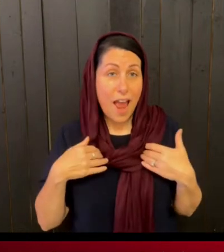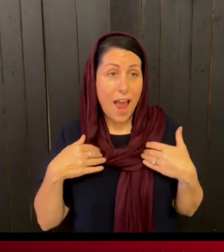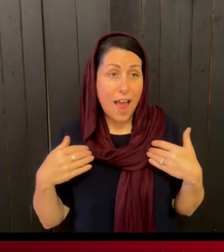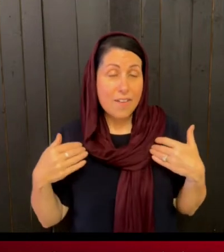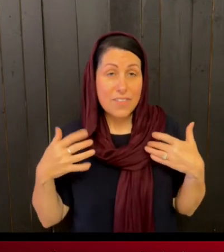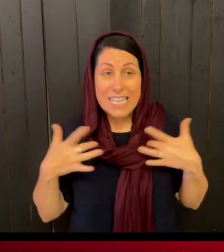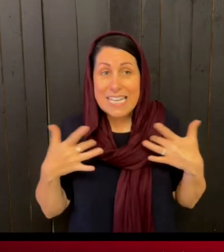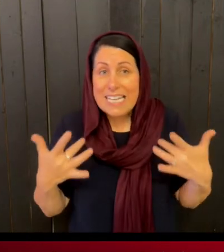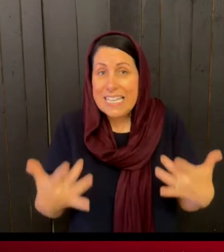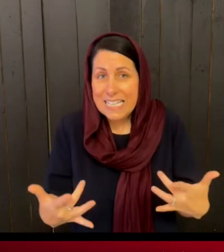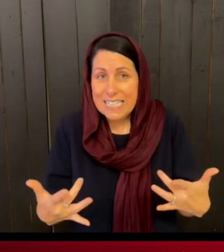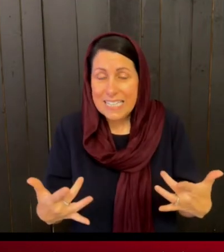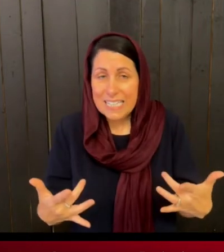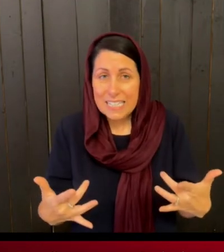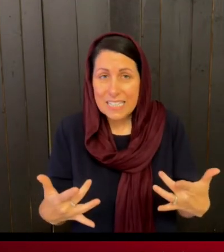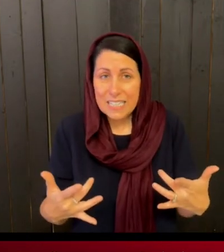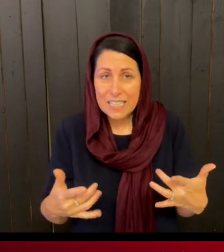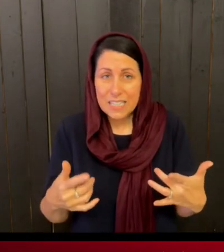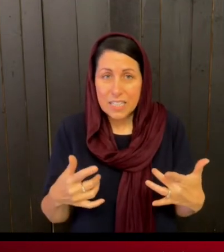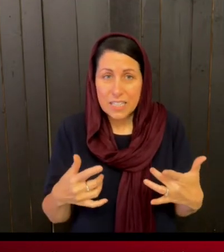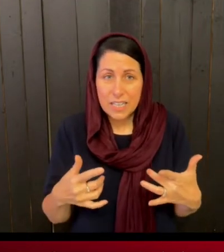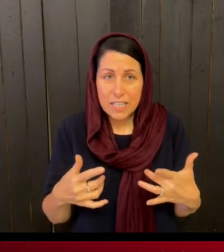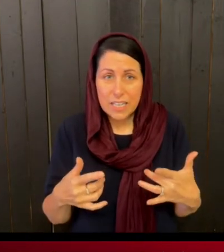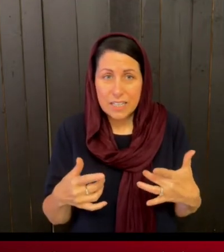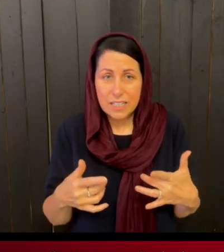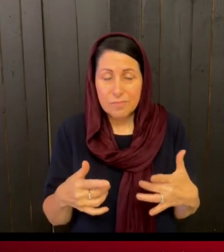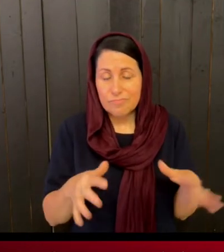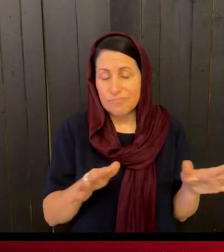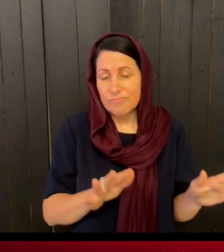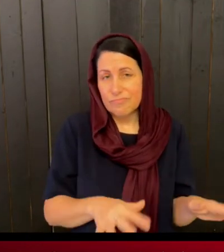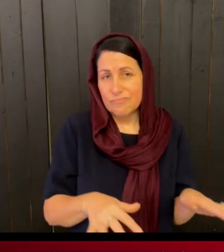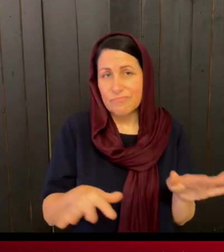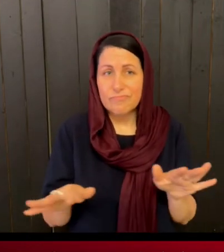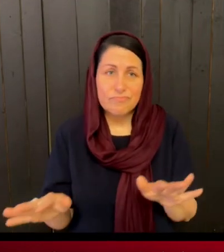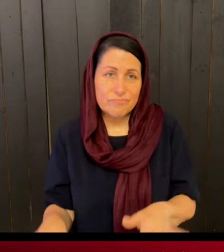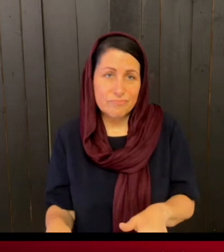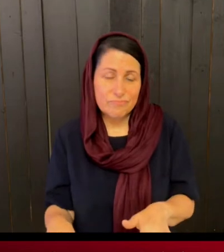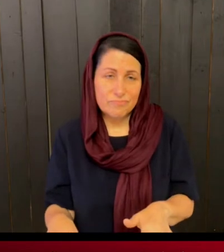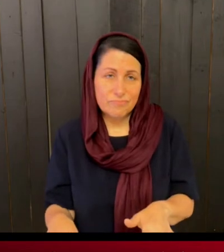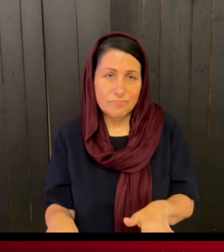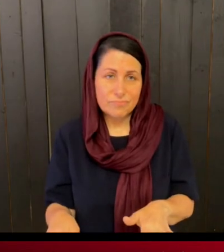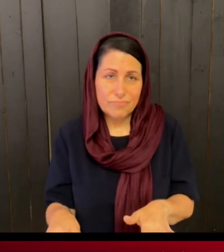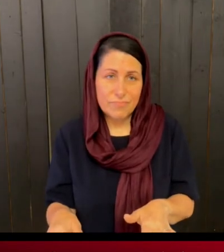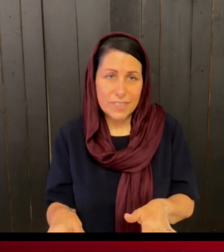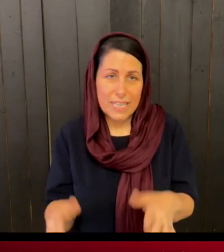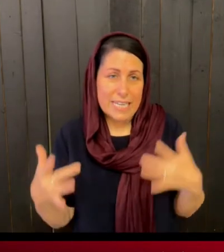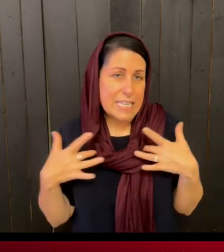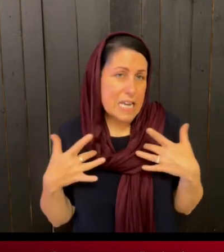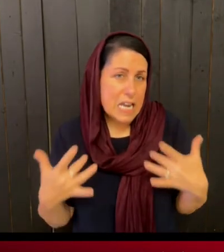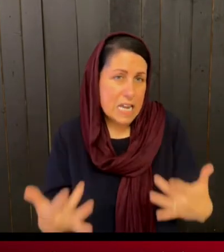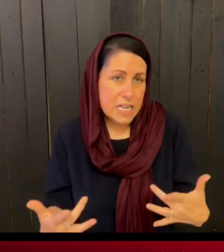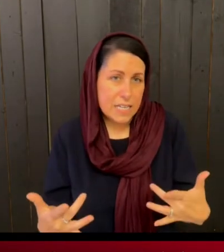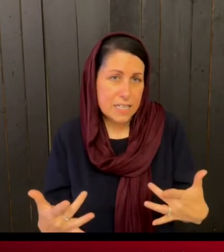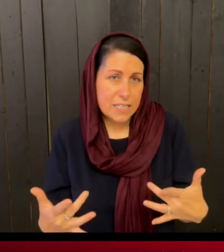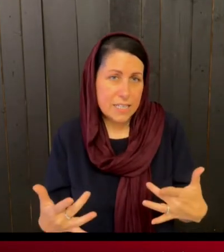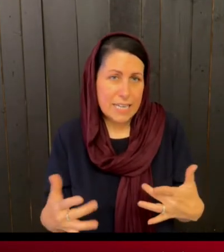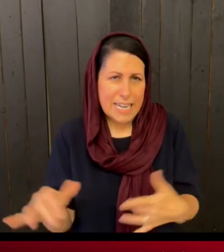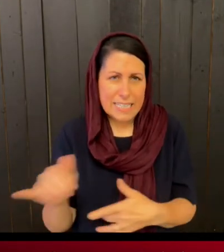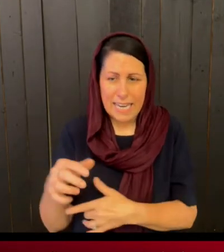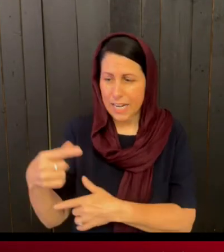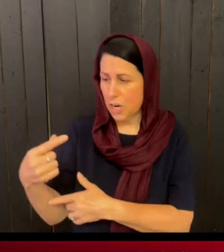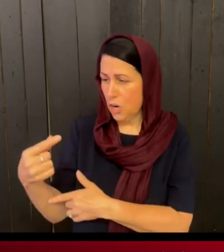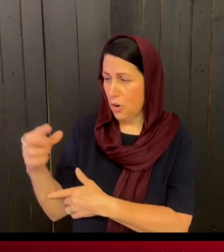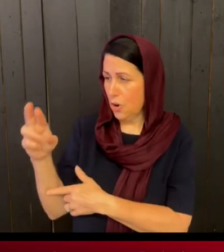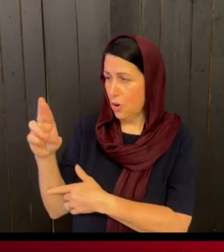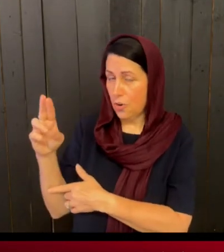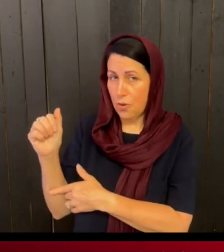we just fall back and relax, we have a natural tendency to it's like gravity. Gravity just kind of